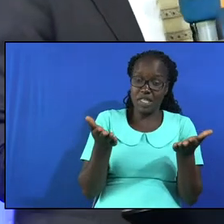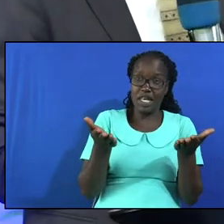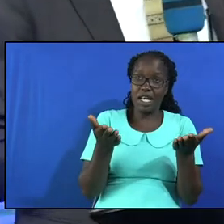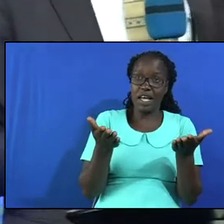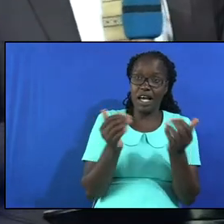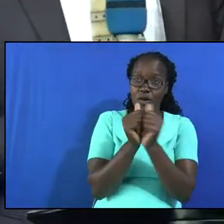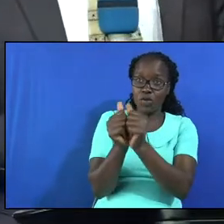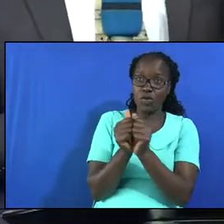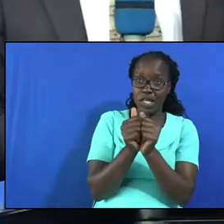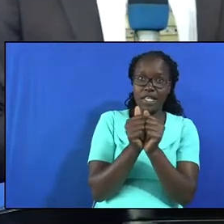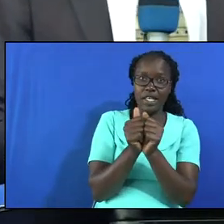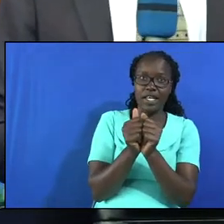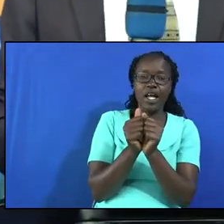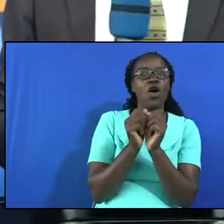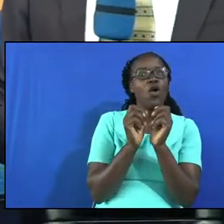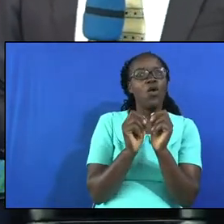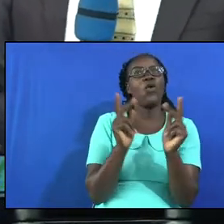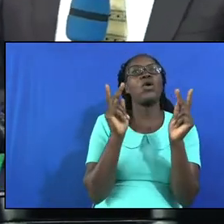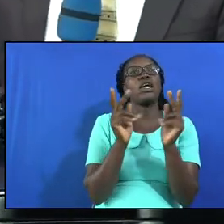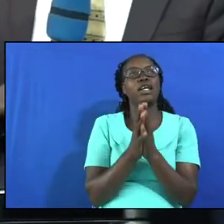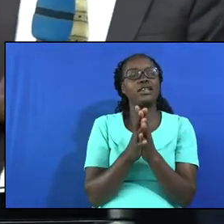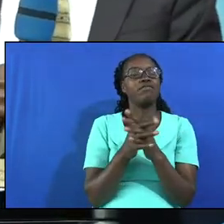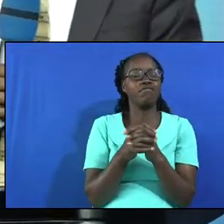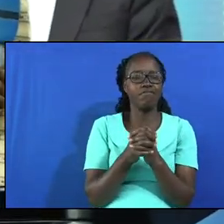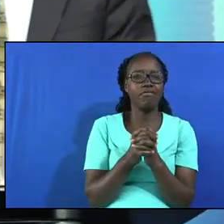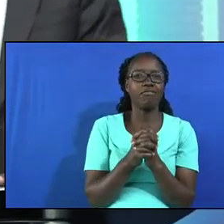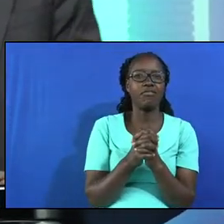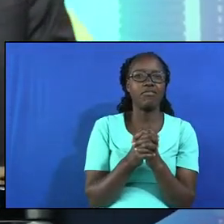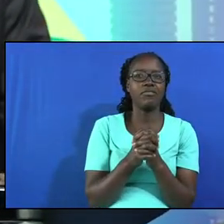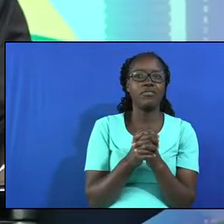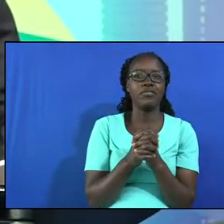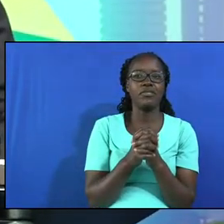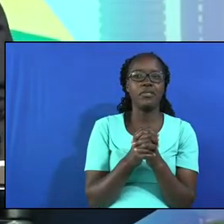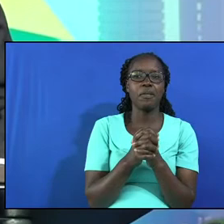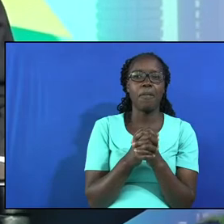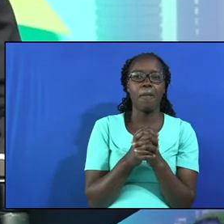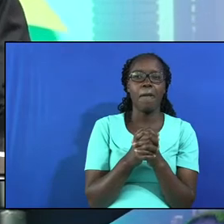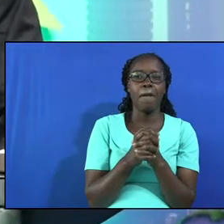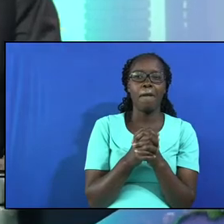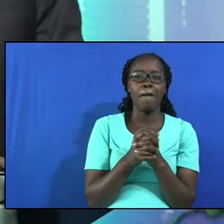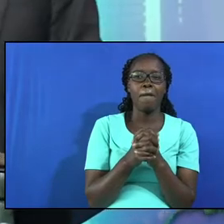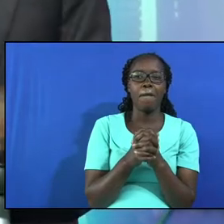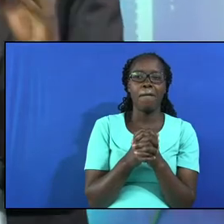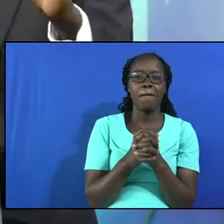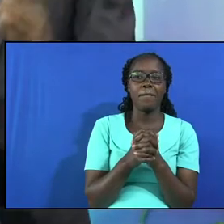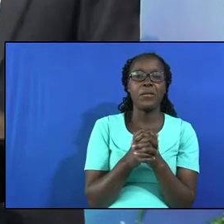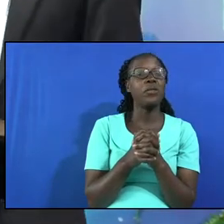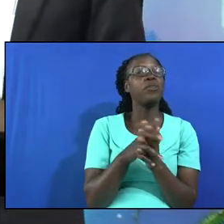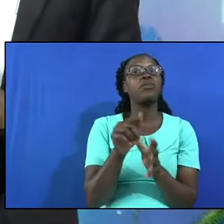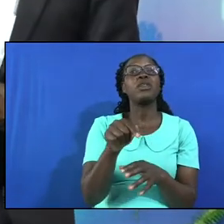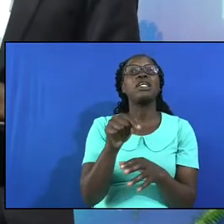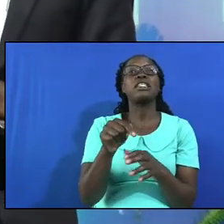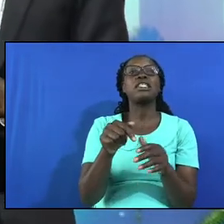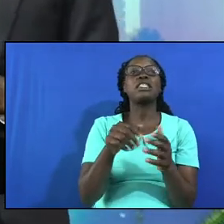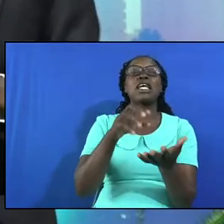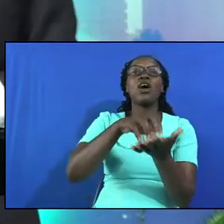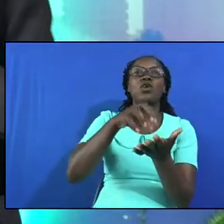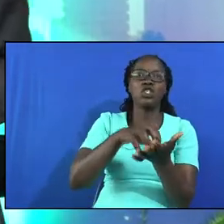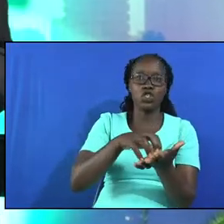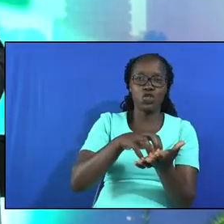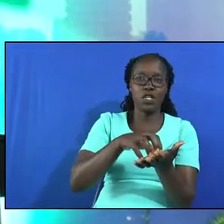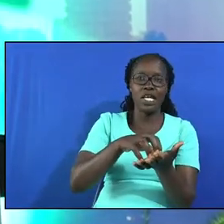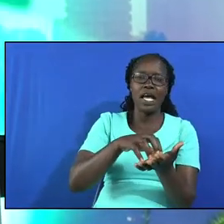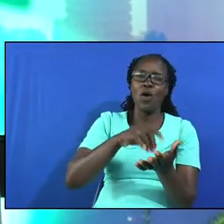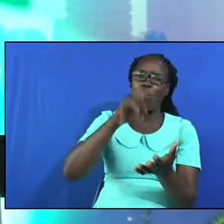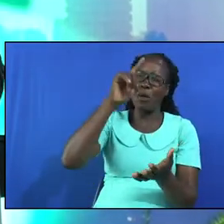Are we together? Yeah, if you can't be single, you can't be anything. This is a condition that